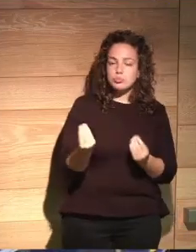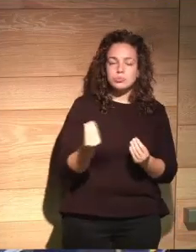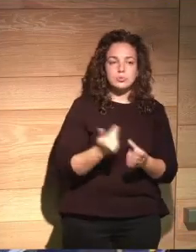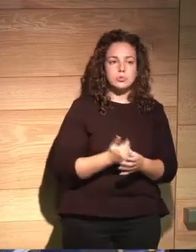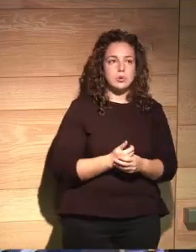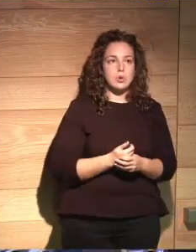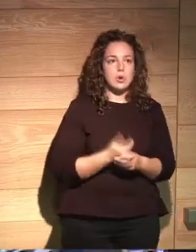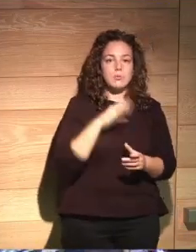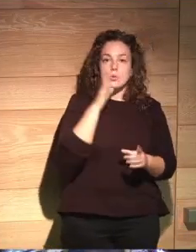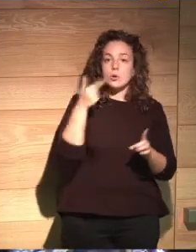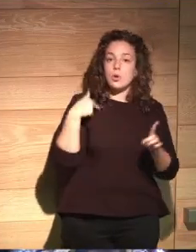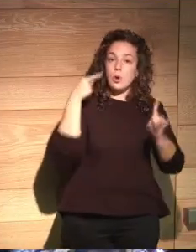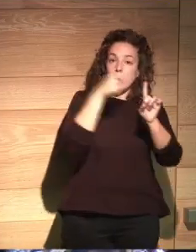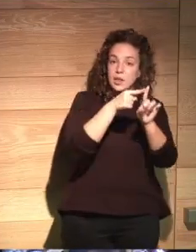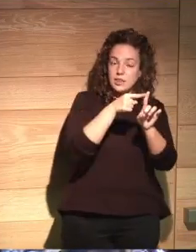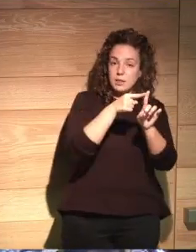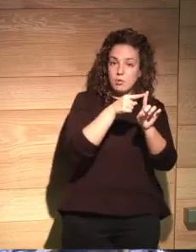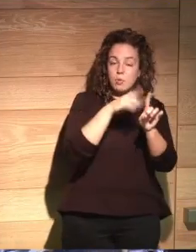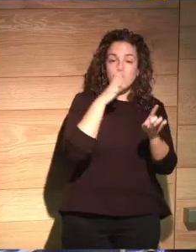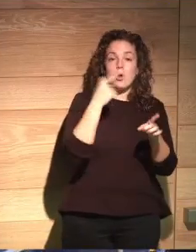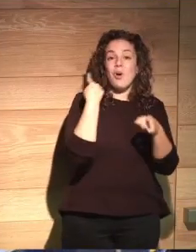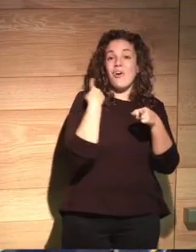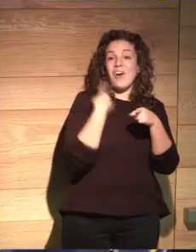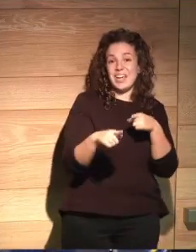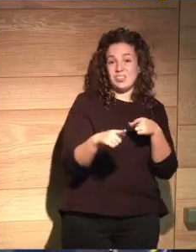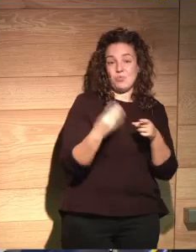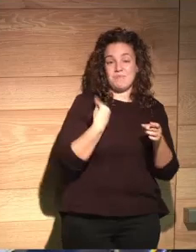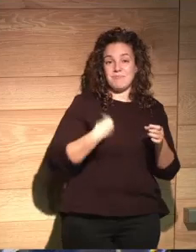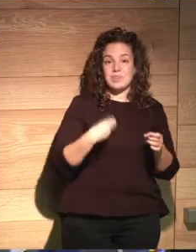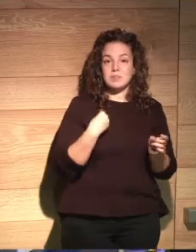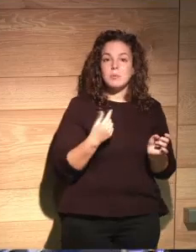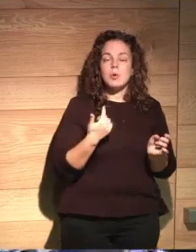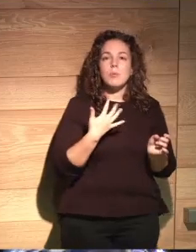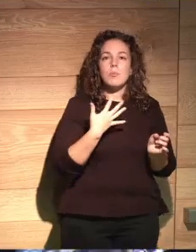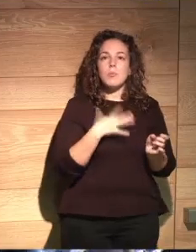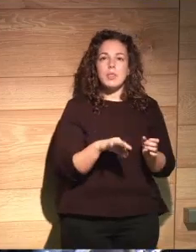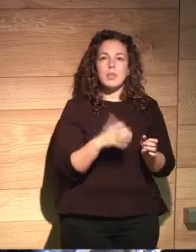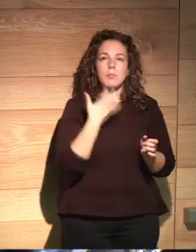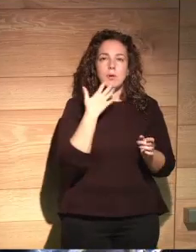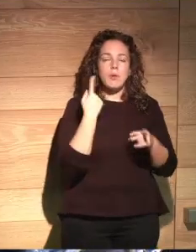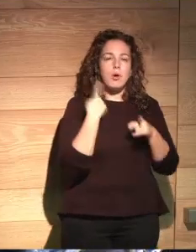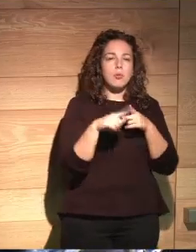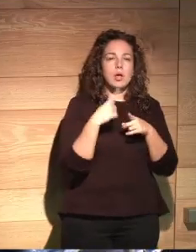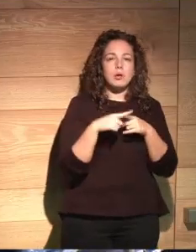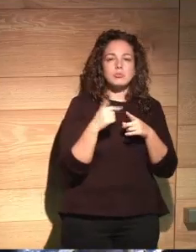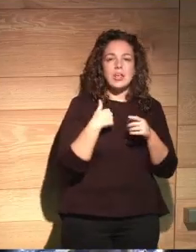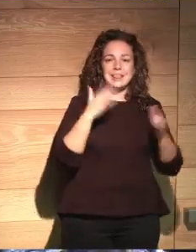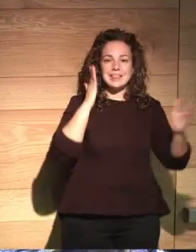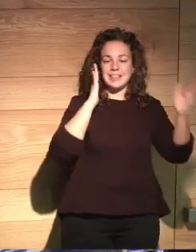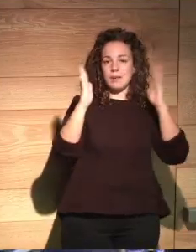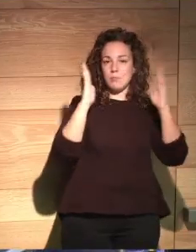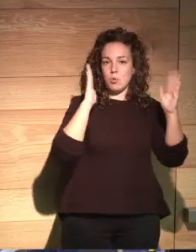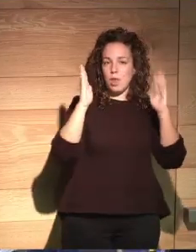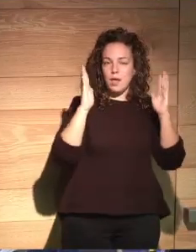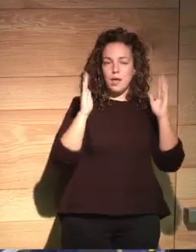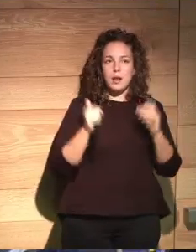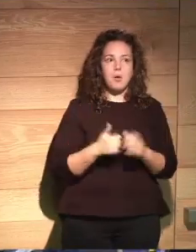very good way, but maybe there are too many people involved or whatever the reason. Maybe then it gets